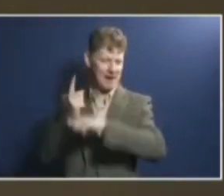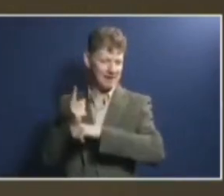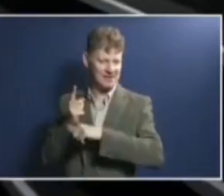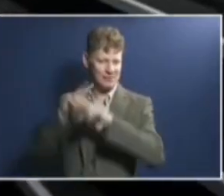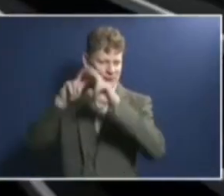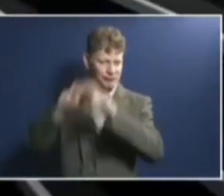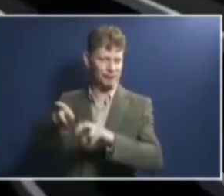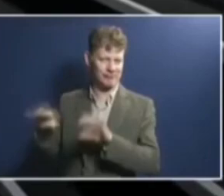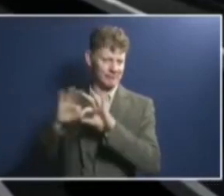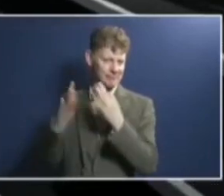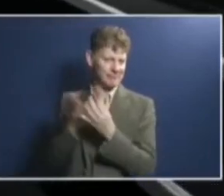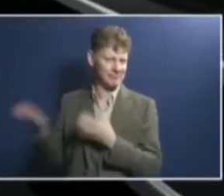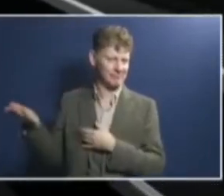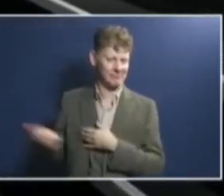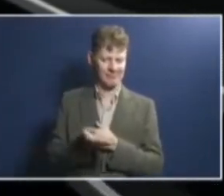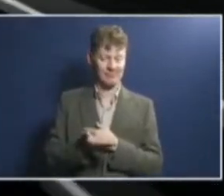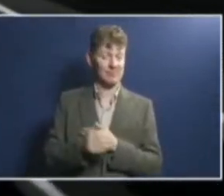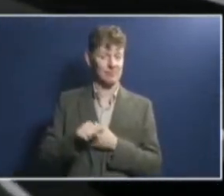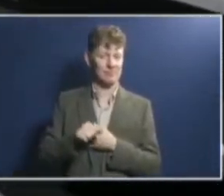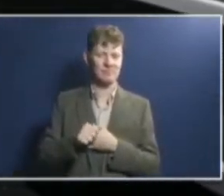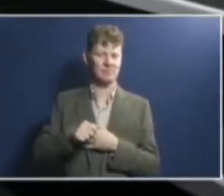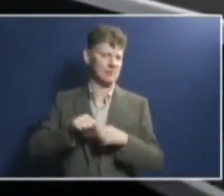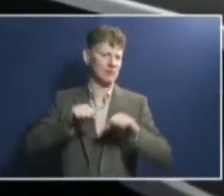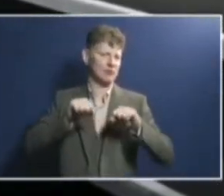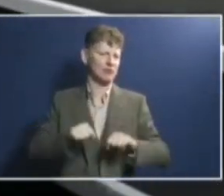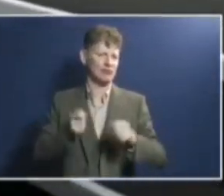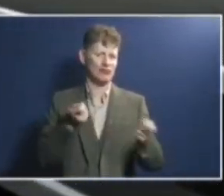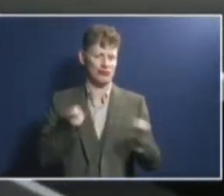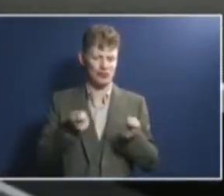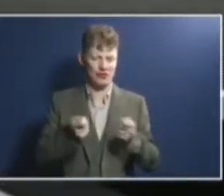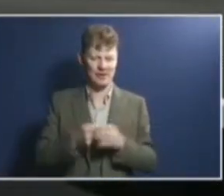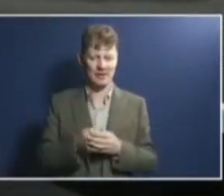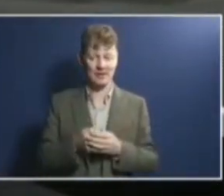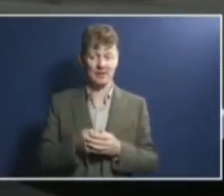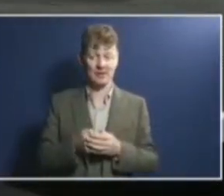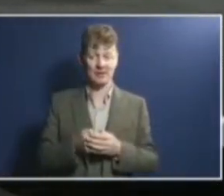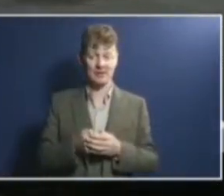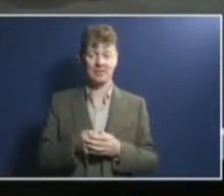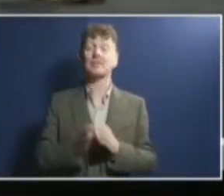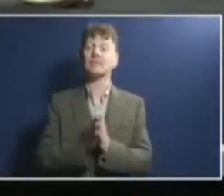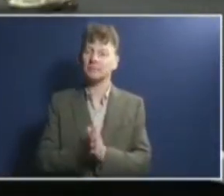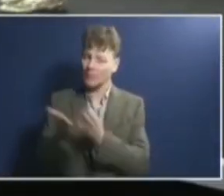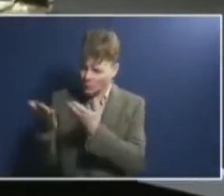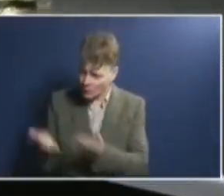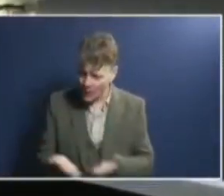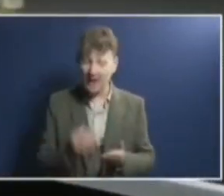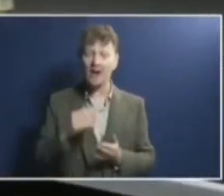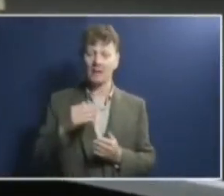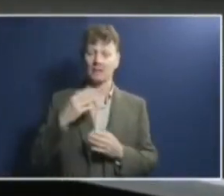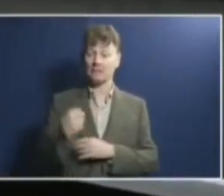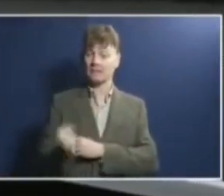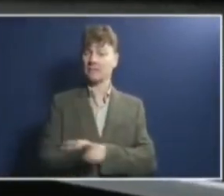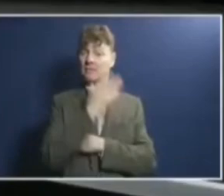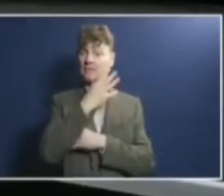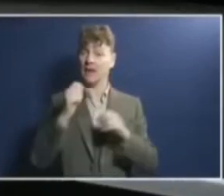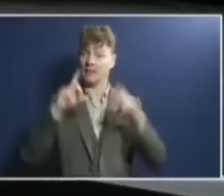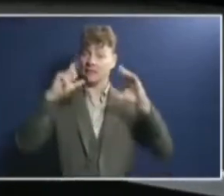who will receive this together. We can see the picture of his team. Welcome.